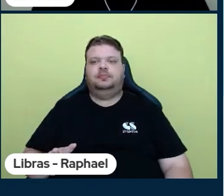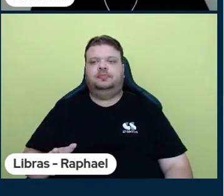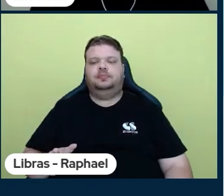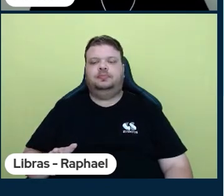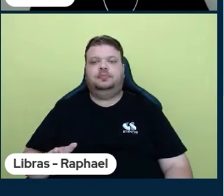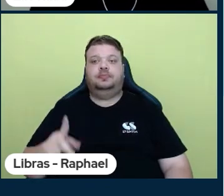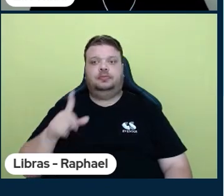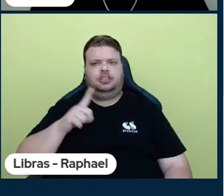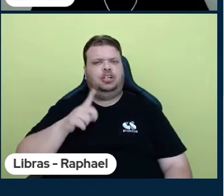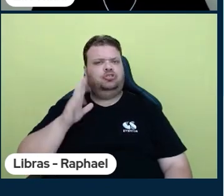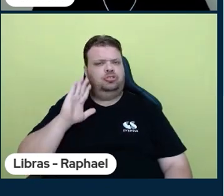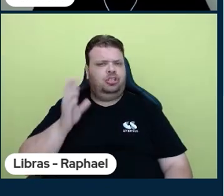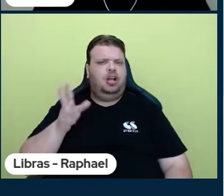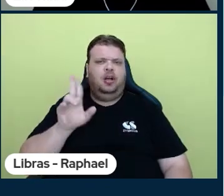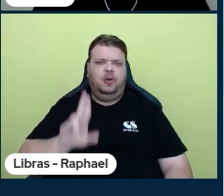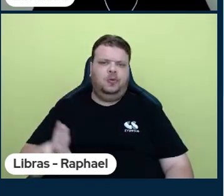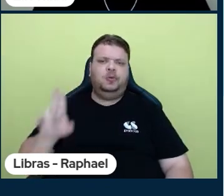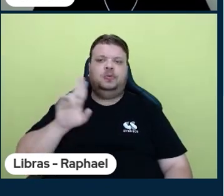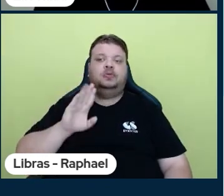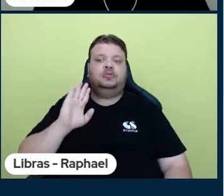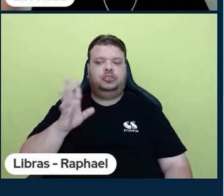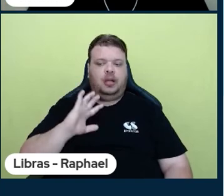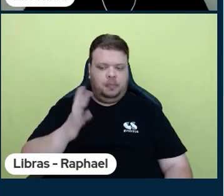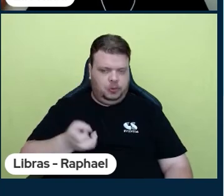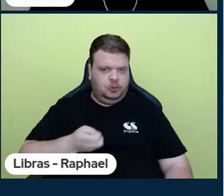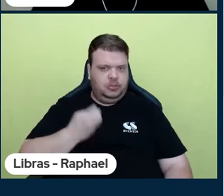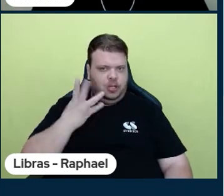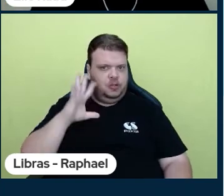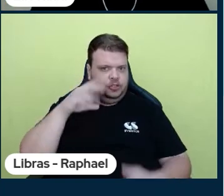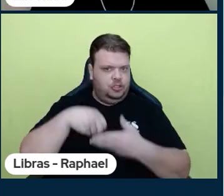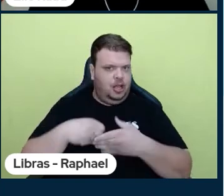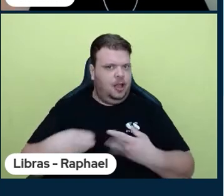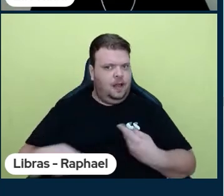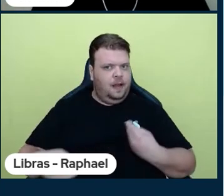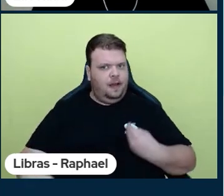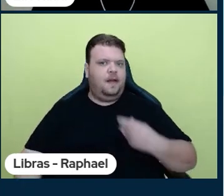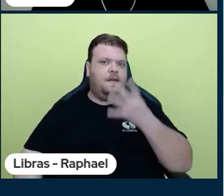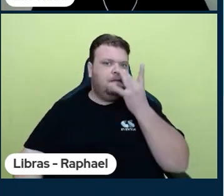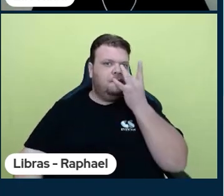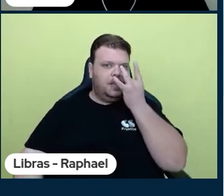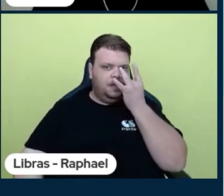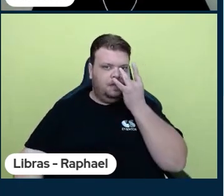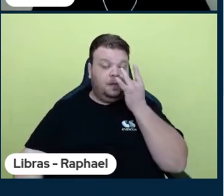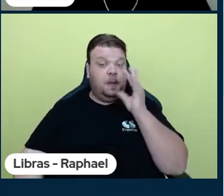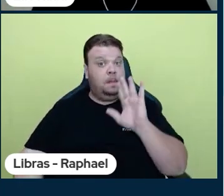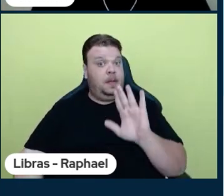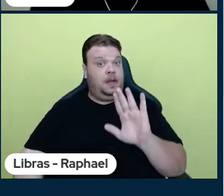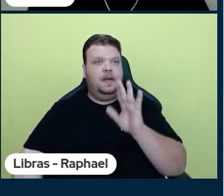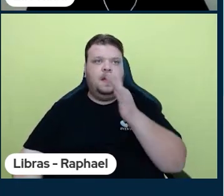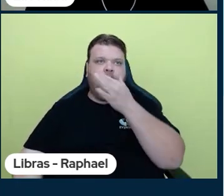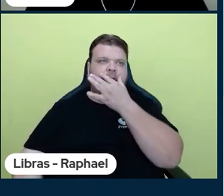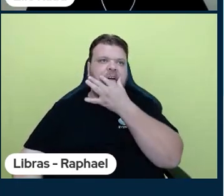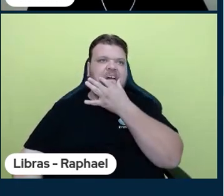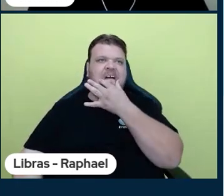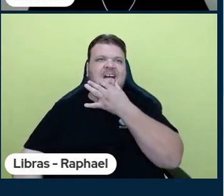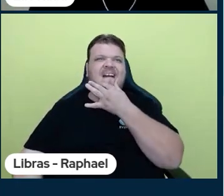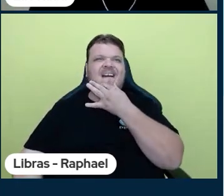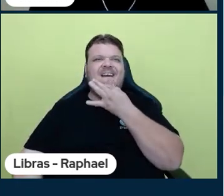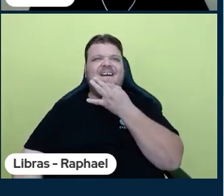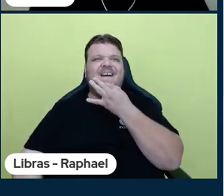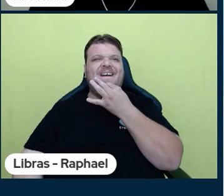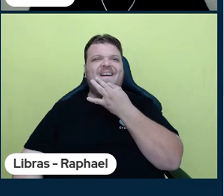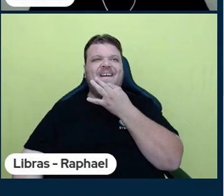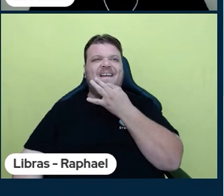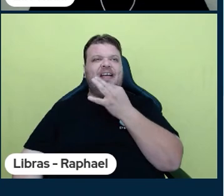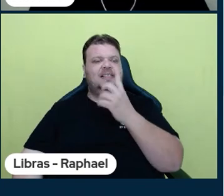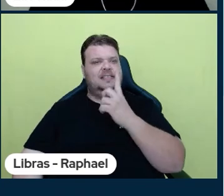goes beyond FAQs, beyond those pair of question answers. And in order